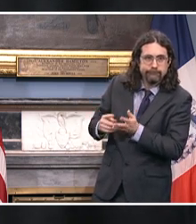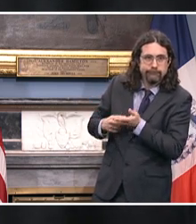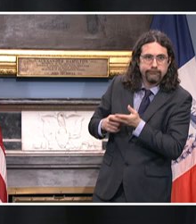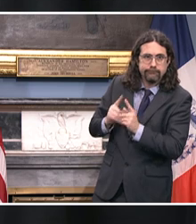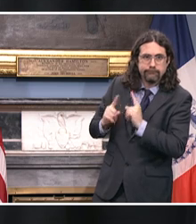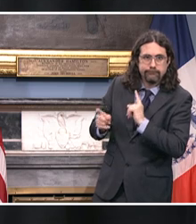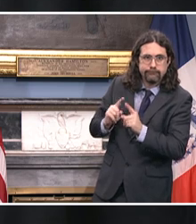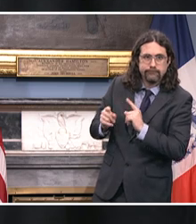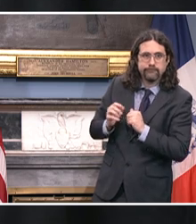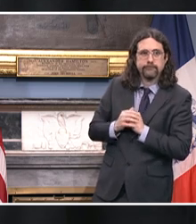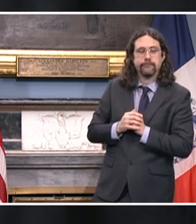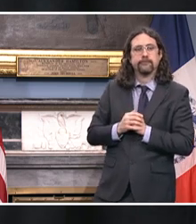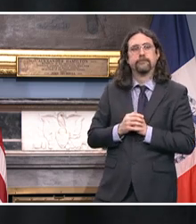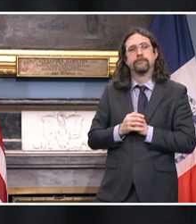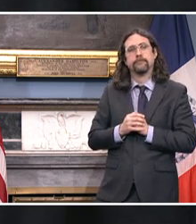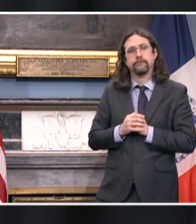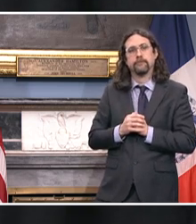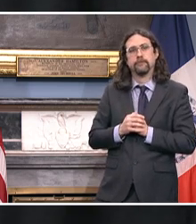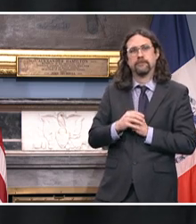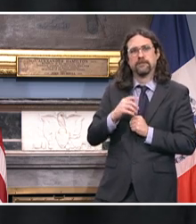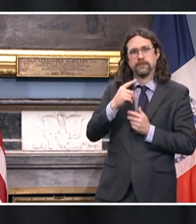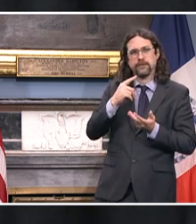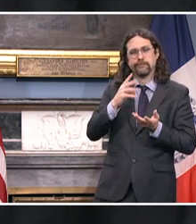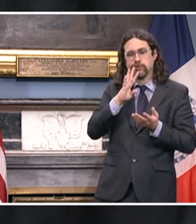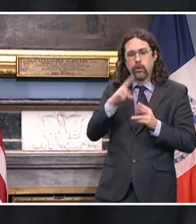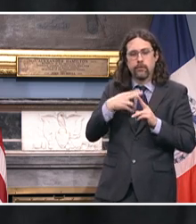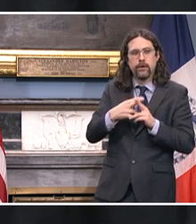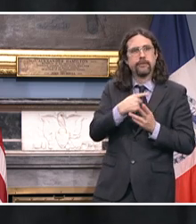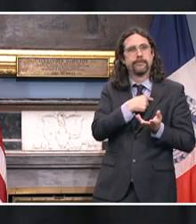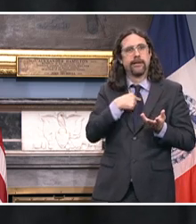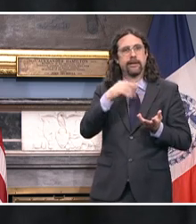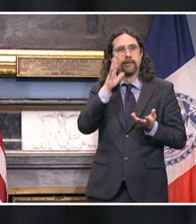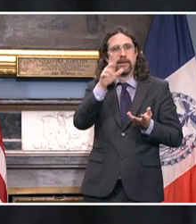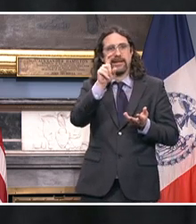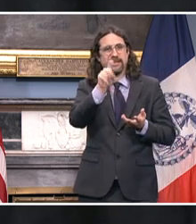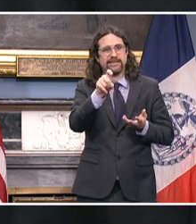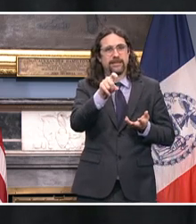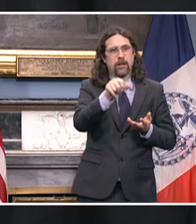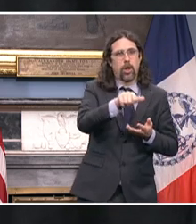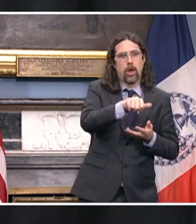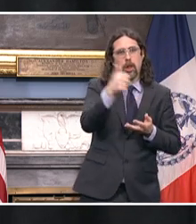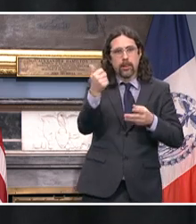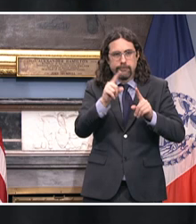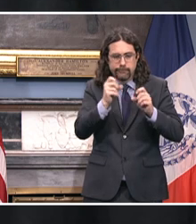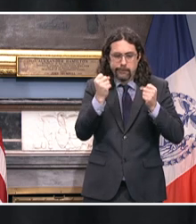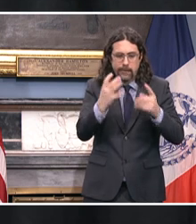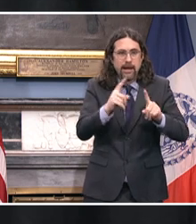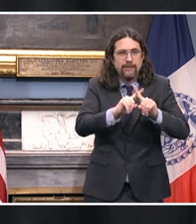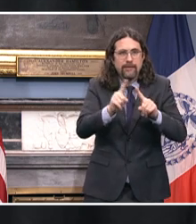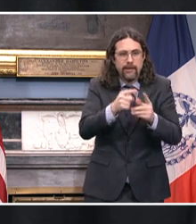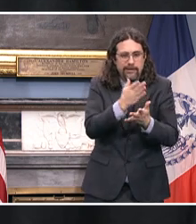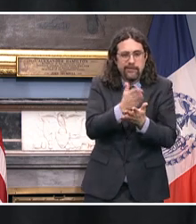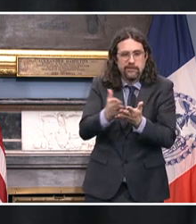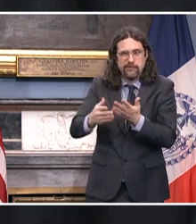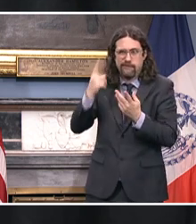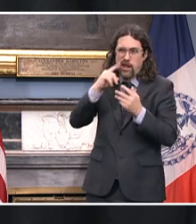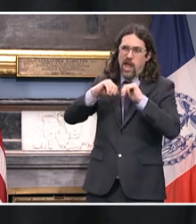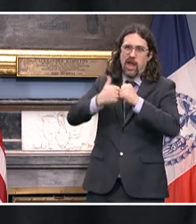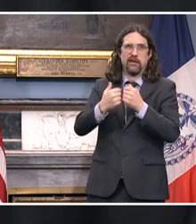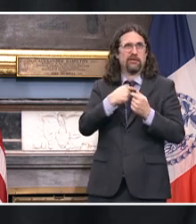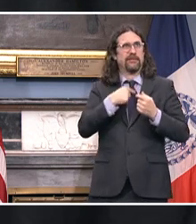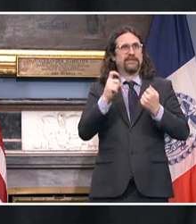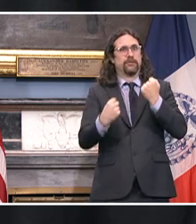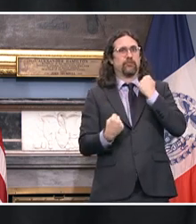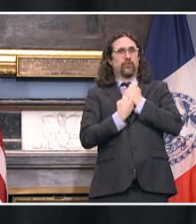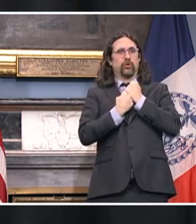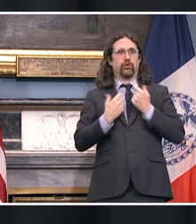what Jim is sending us is going to help us immensely. And with the other pieces in place, we'll be able to reach 50,000 New Yorkers. So Jim and everyone